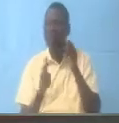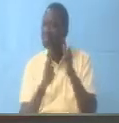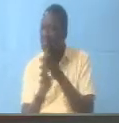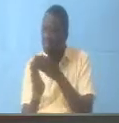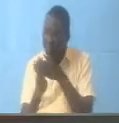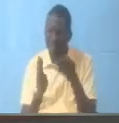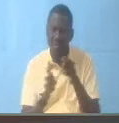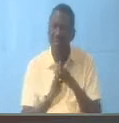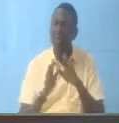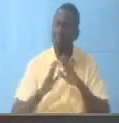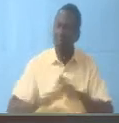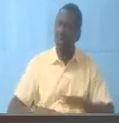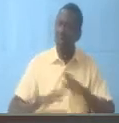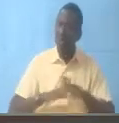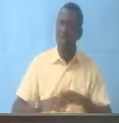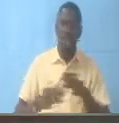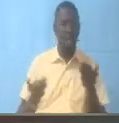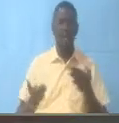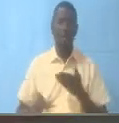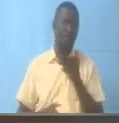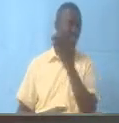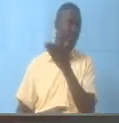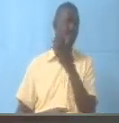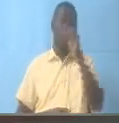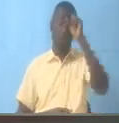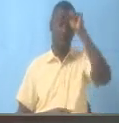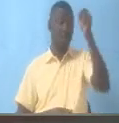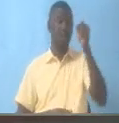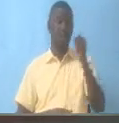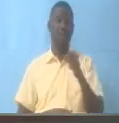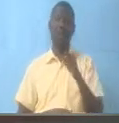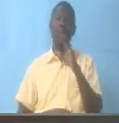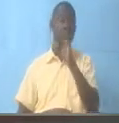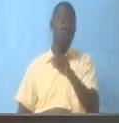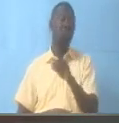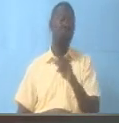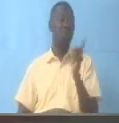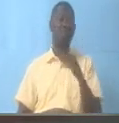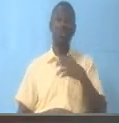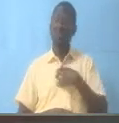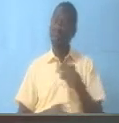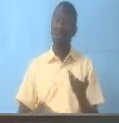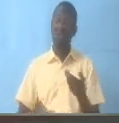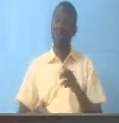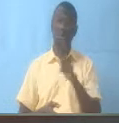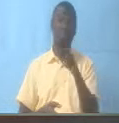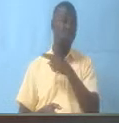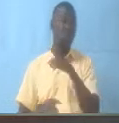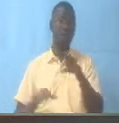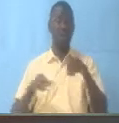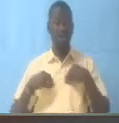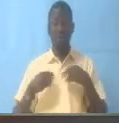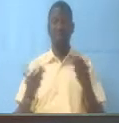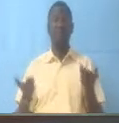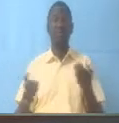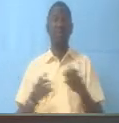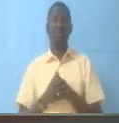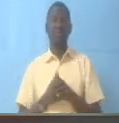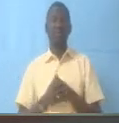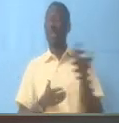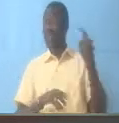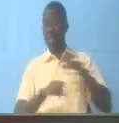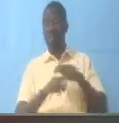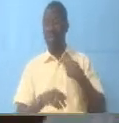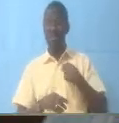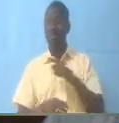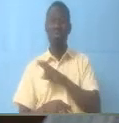just wanted to do what he wanted to do. And it was wrong. I didn't agree with it at all. jaaduwutoon man loolu àndu moon ci mukk